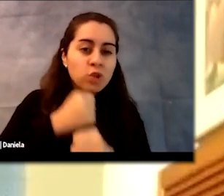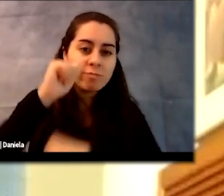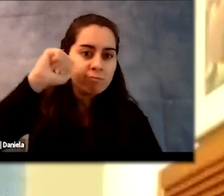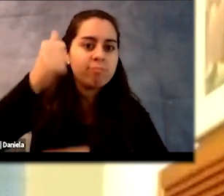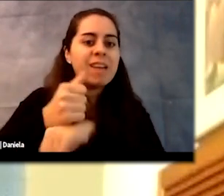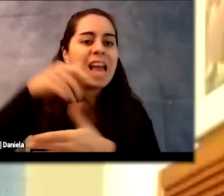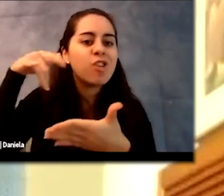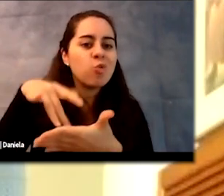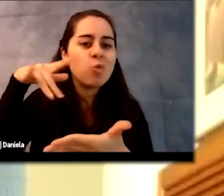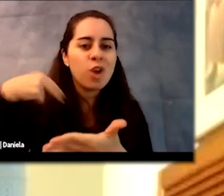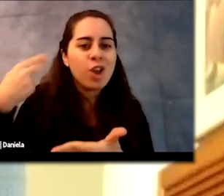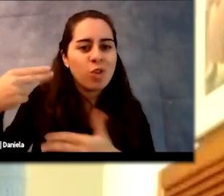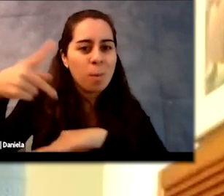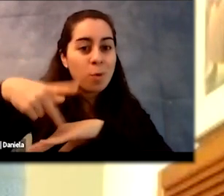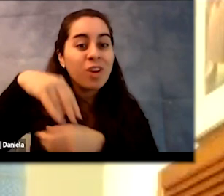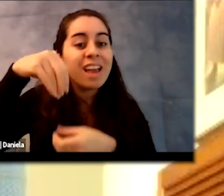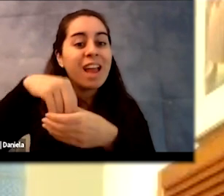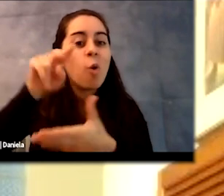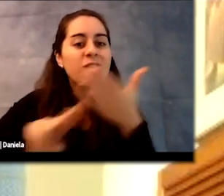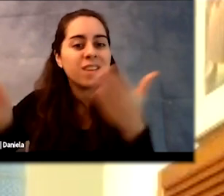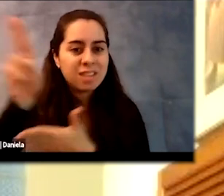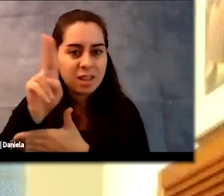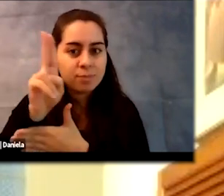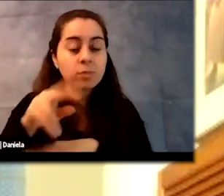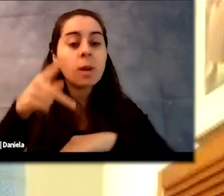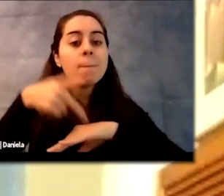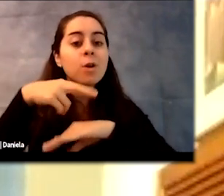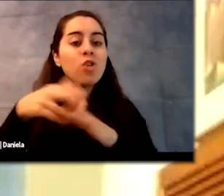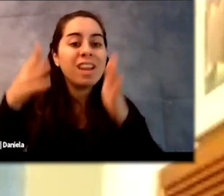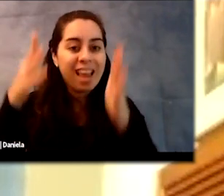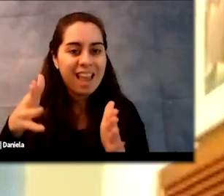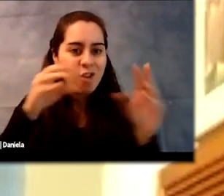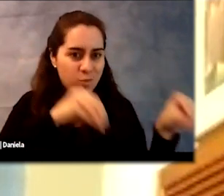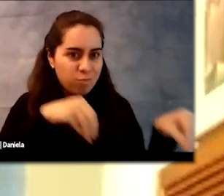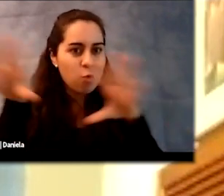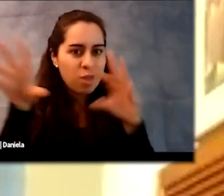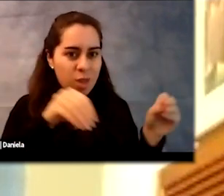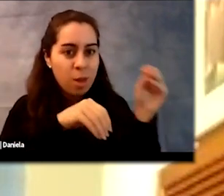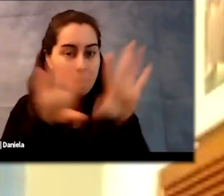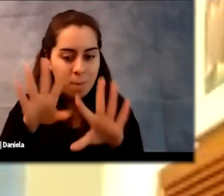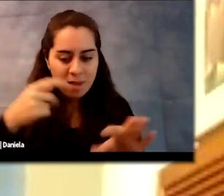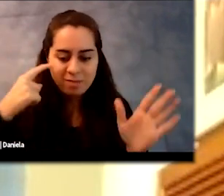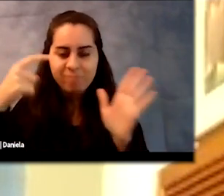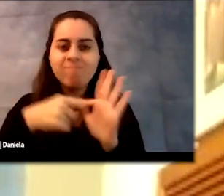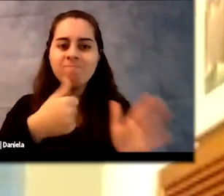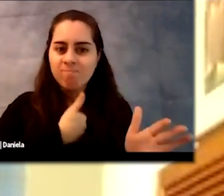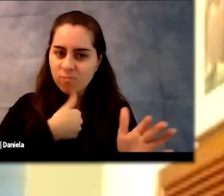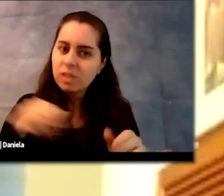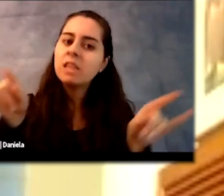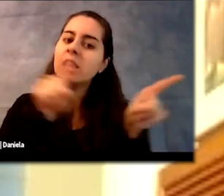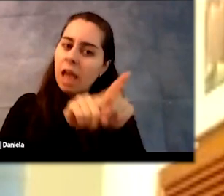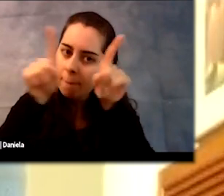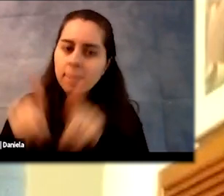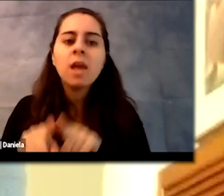level. Puerto Ricans in the diaspora began to see themselves as contributing to and essential